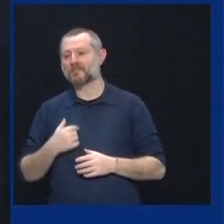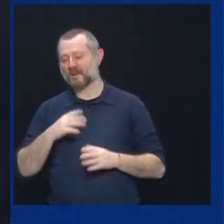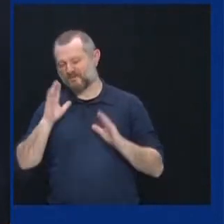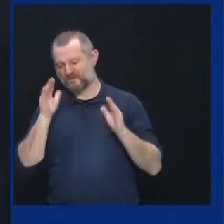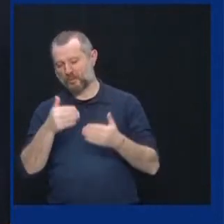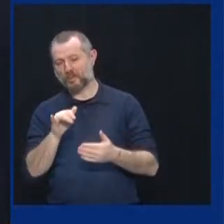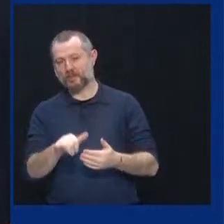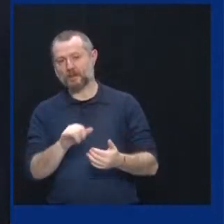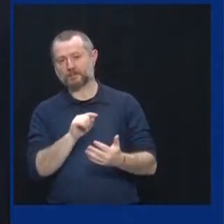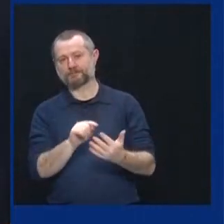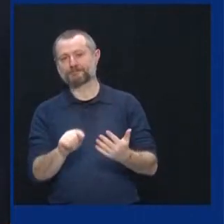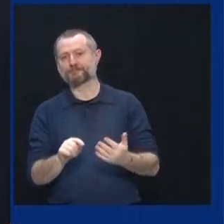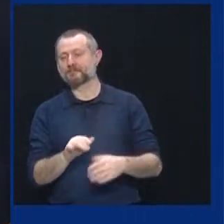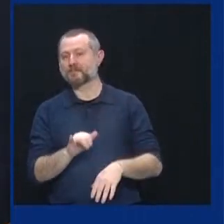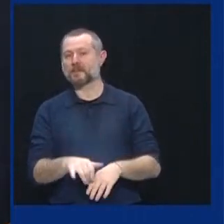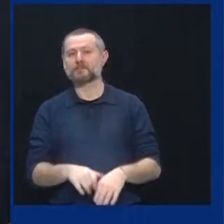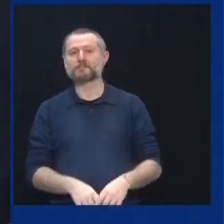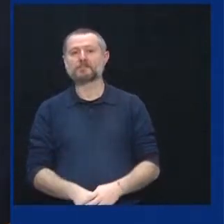on.